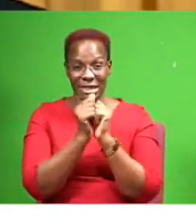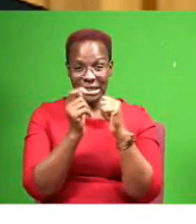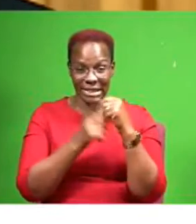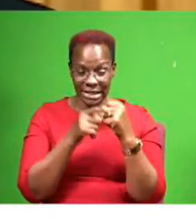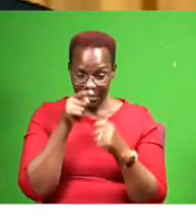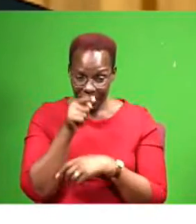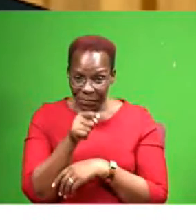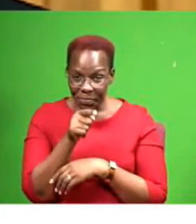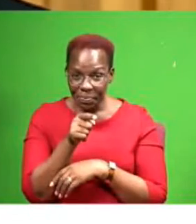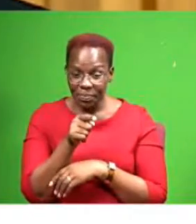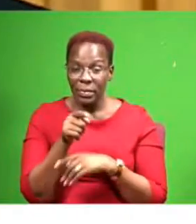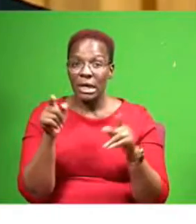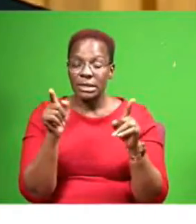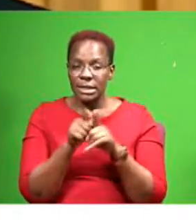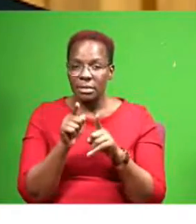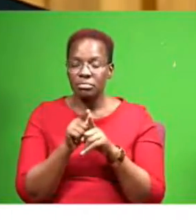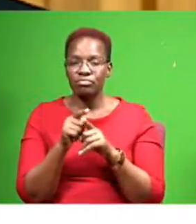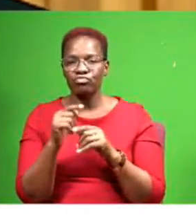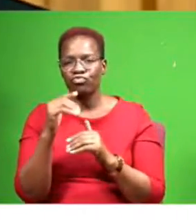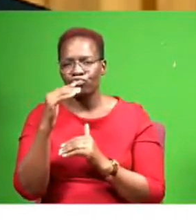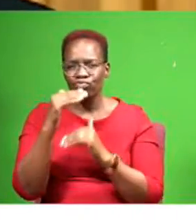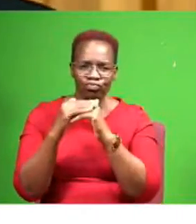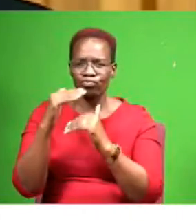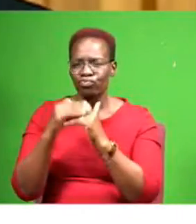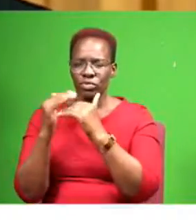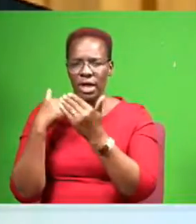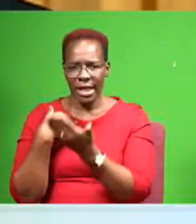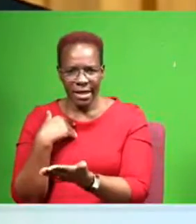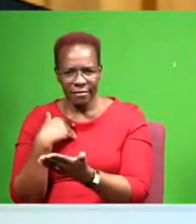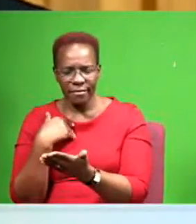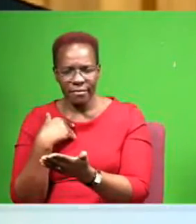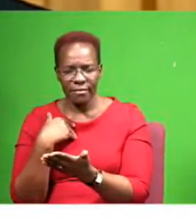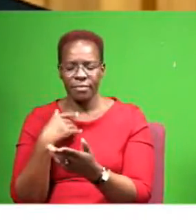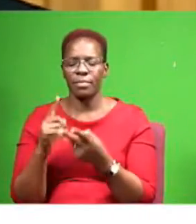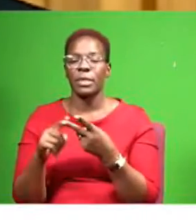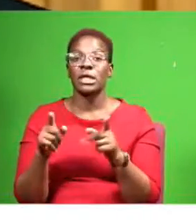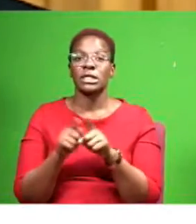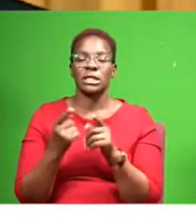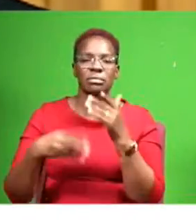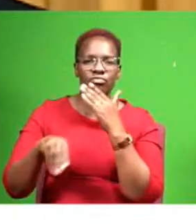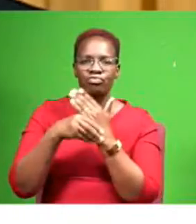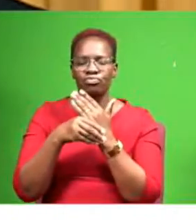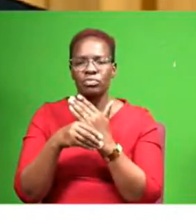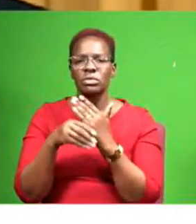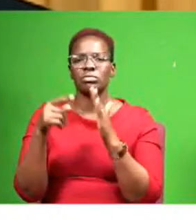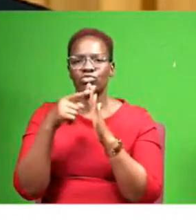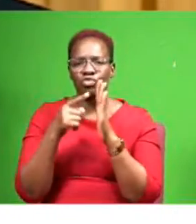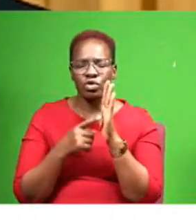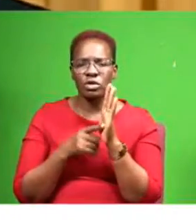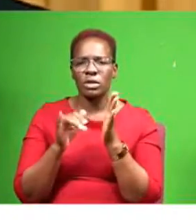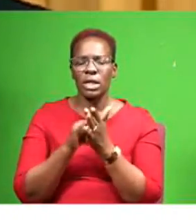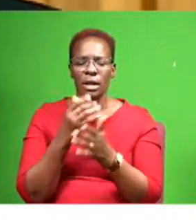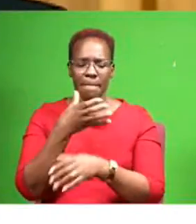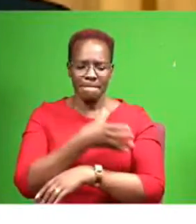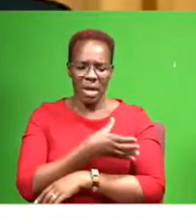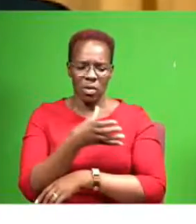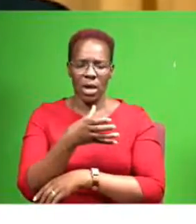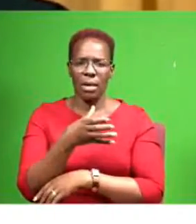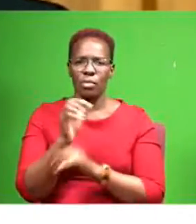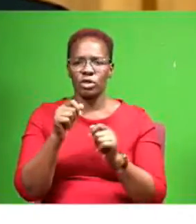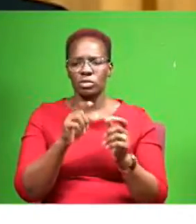Constitution and the limitations imposed therein, additional implied conditions that limit the amendment power can be